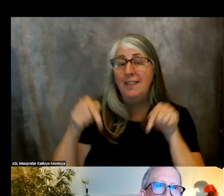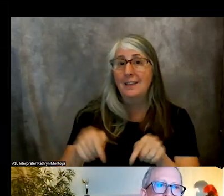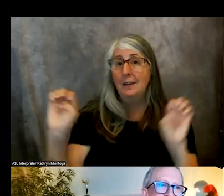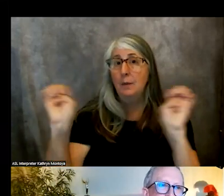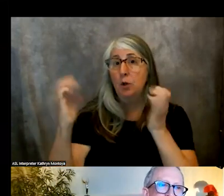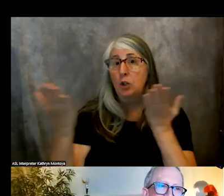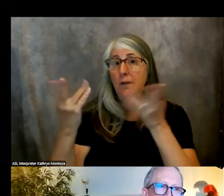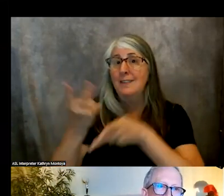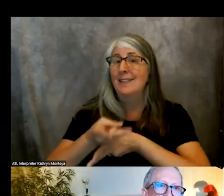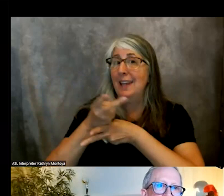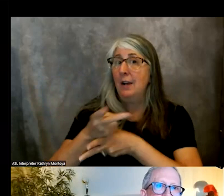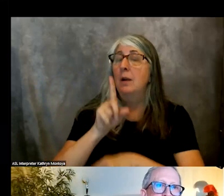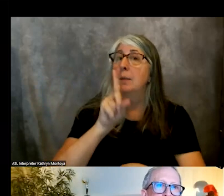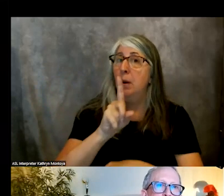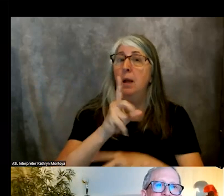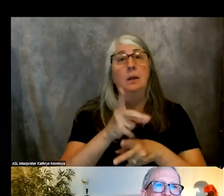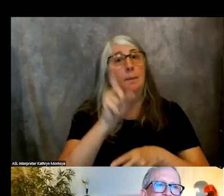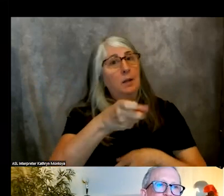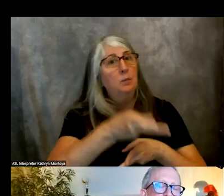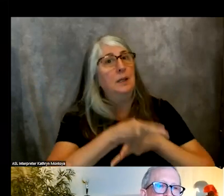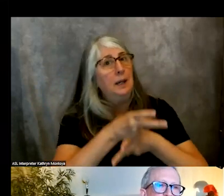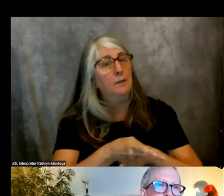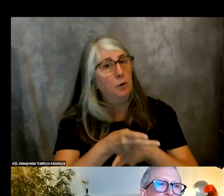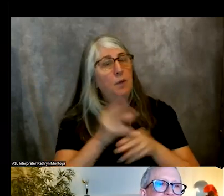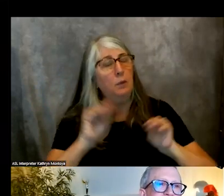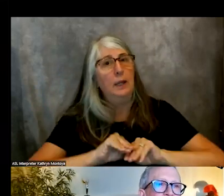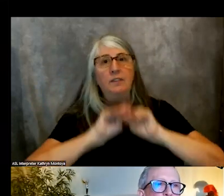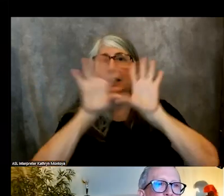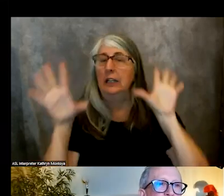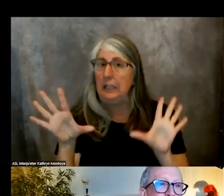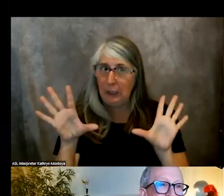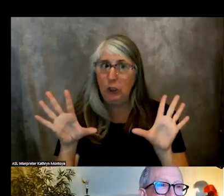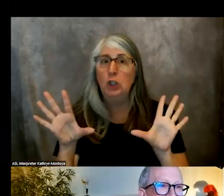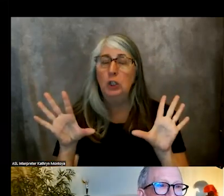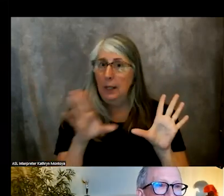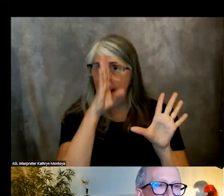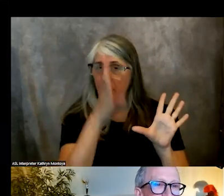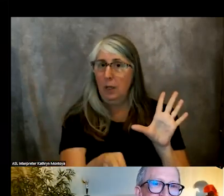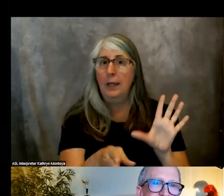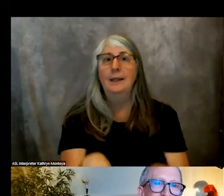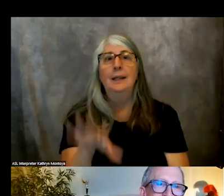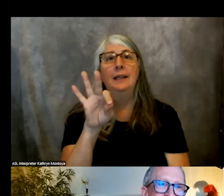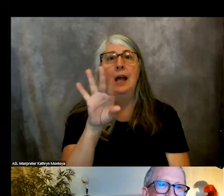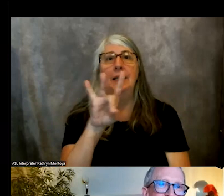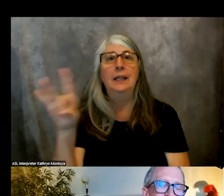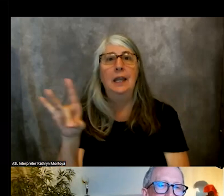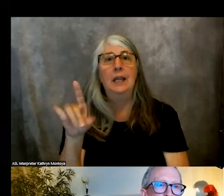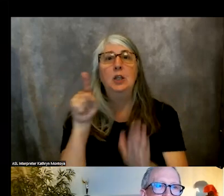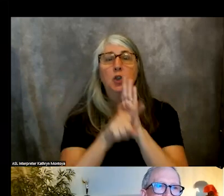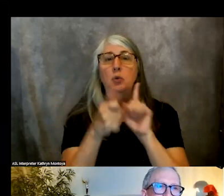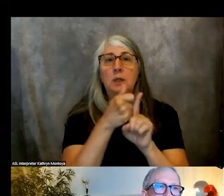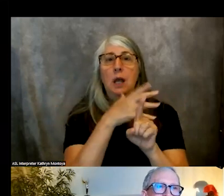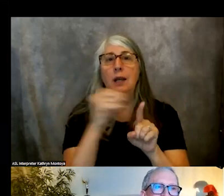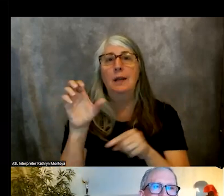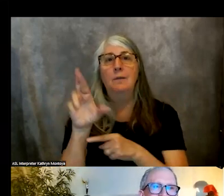care. But let's be careful that we make this as clear-cut and plain. This 988 Suicide and Crisis Lifeline, that